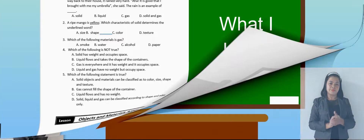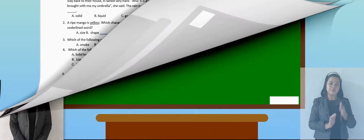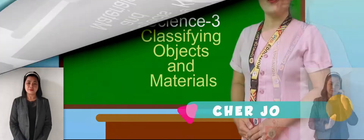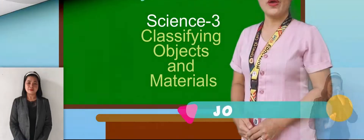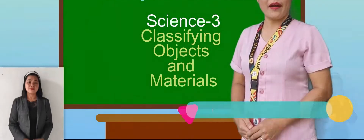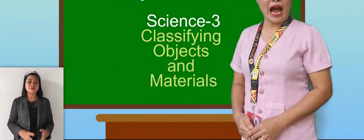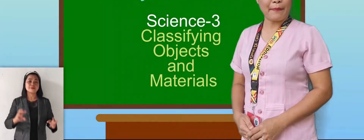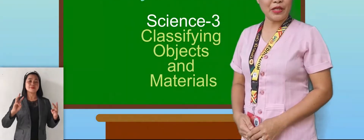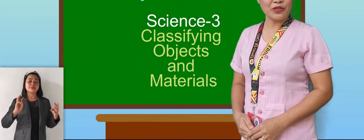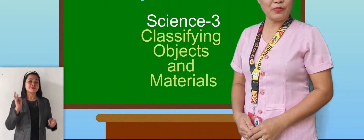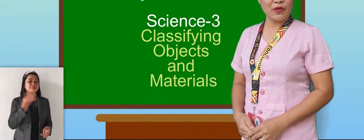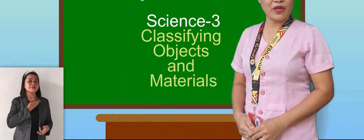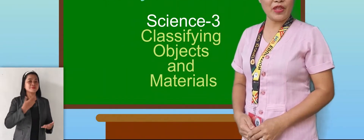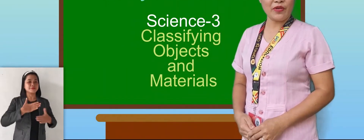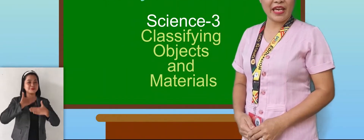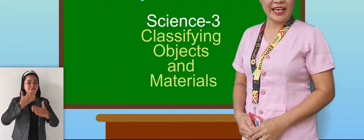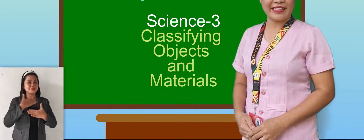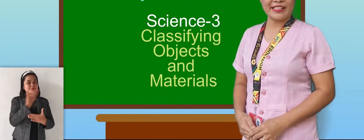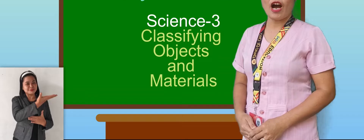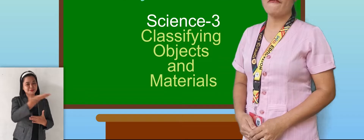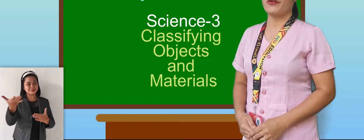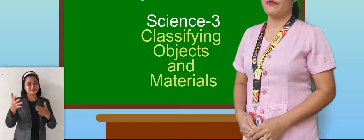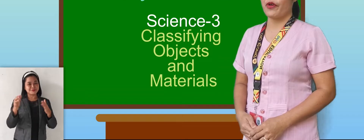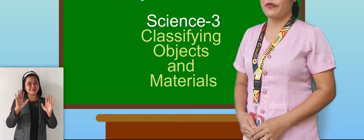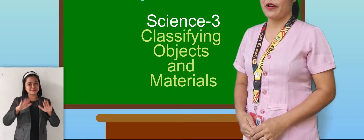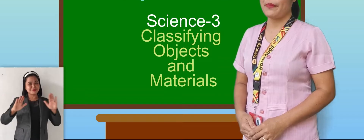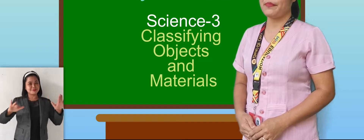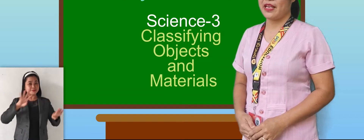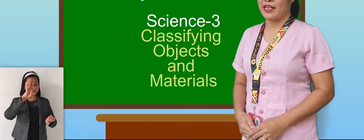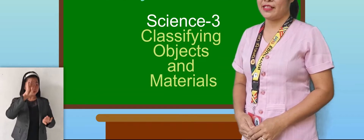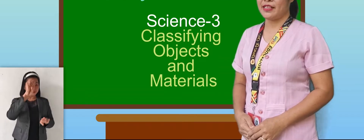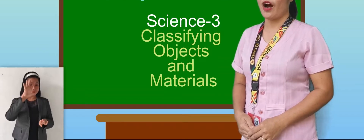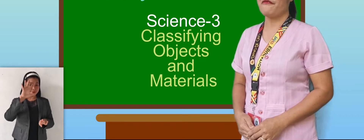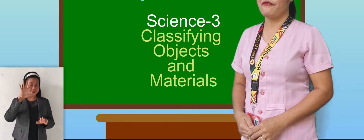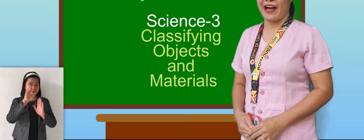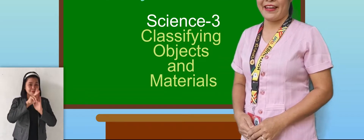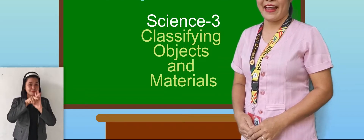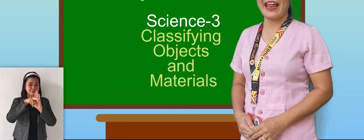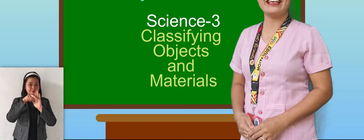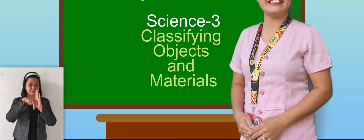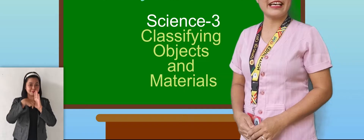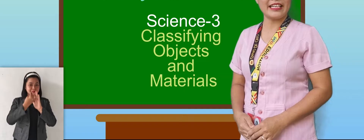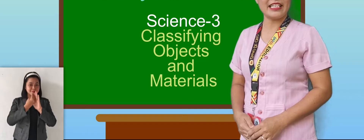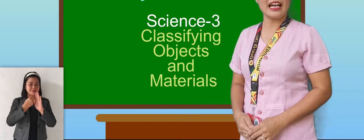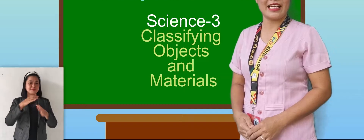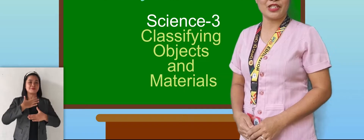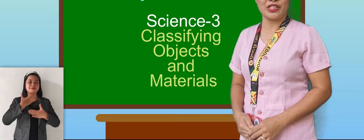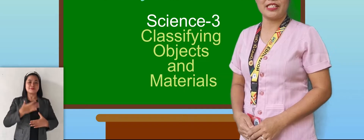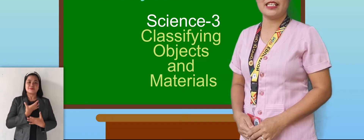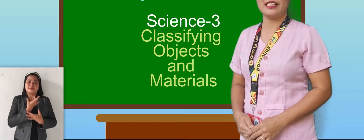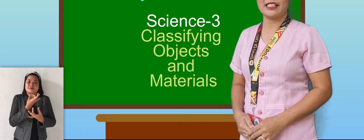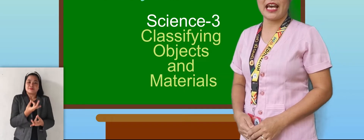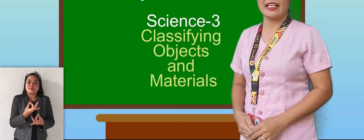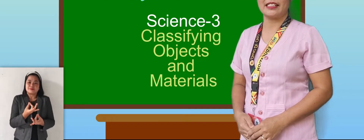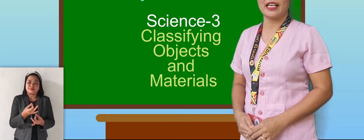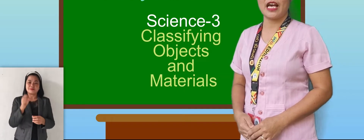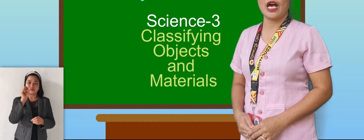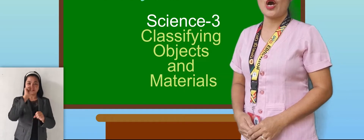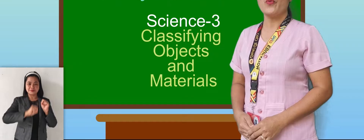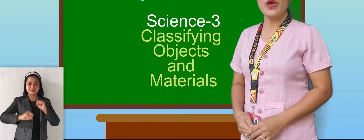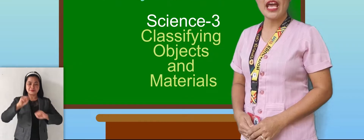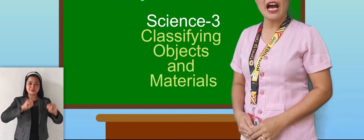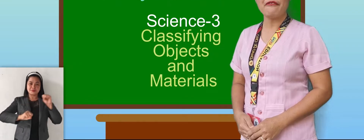We are happy to be with you kids for 45 minutes of fun and exciting lessons in science.